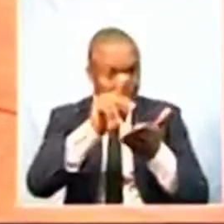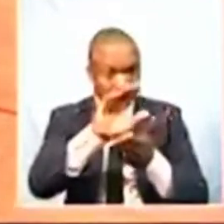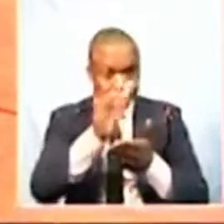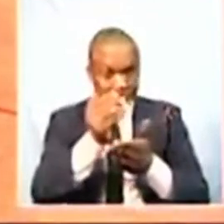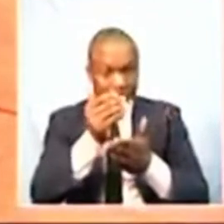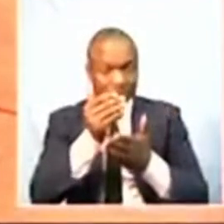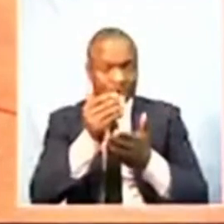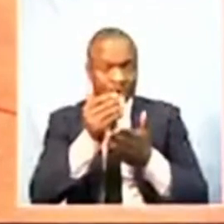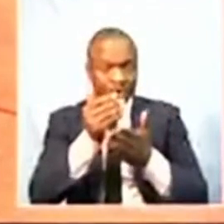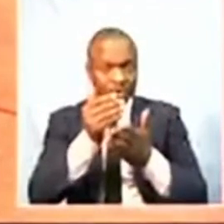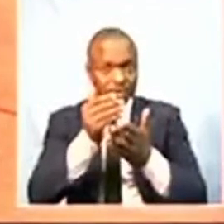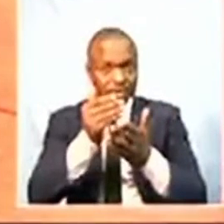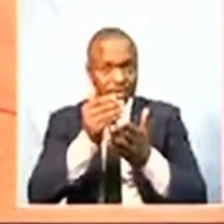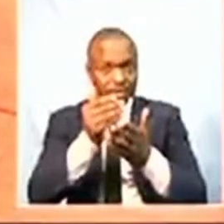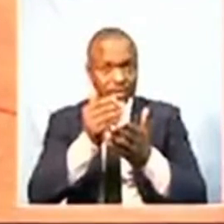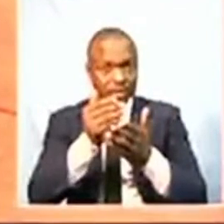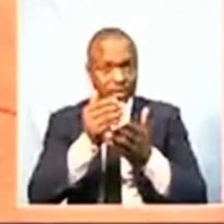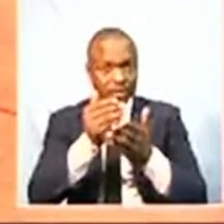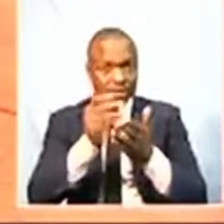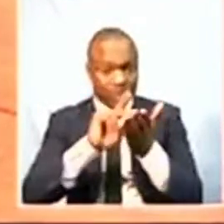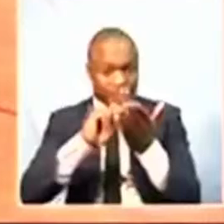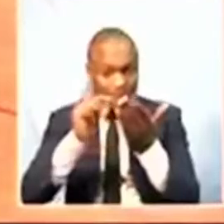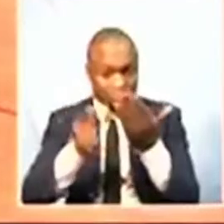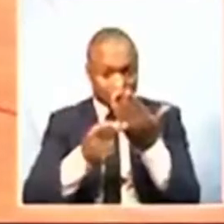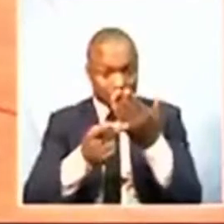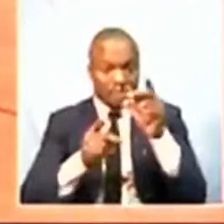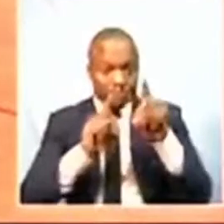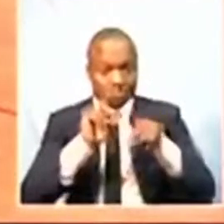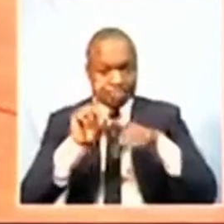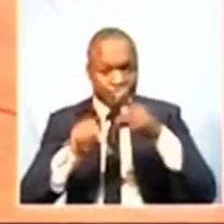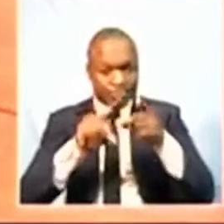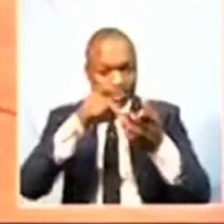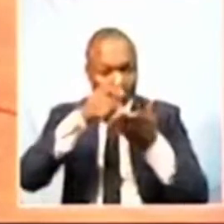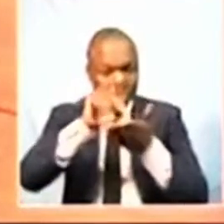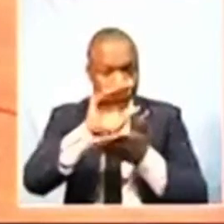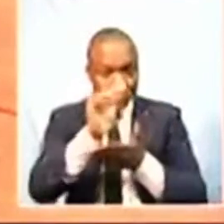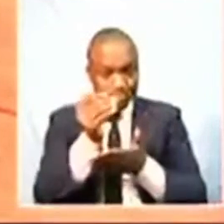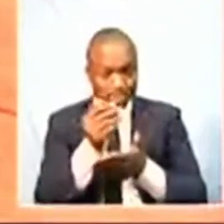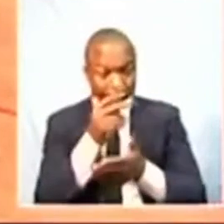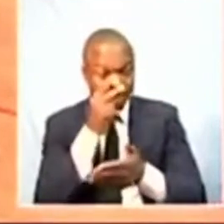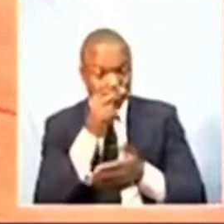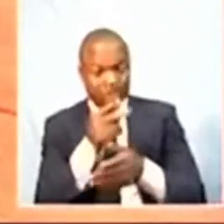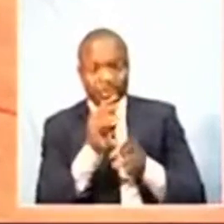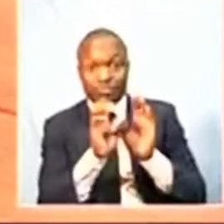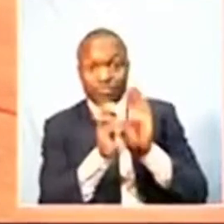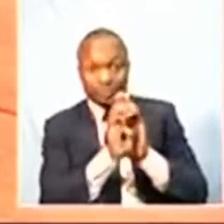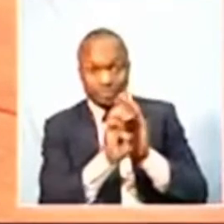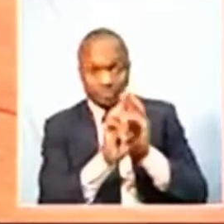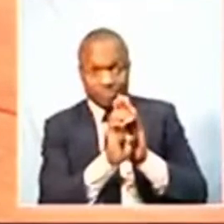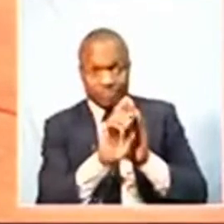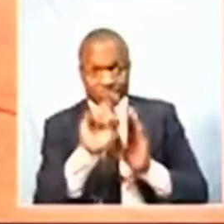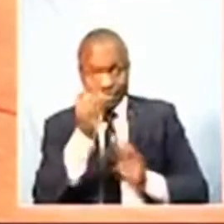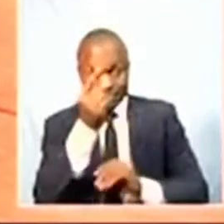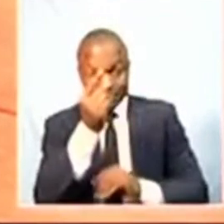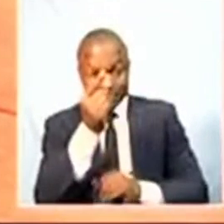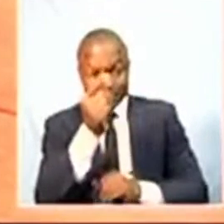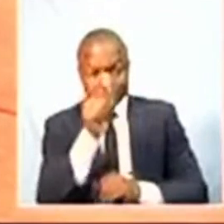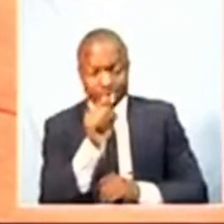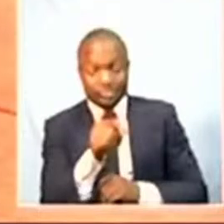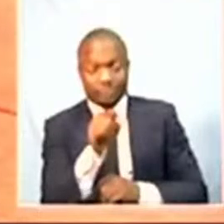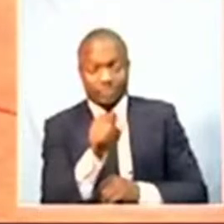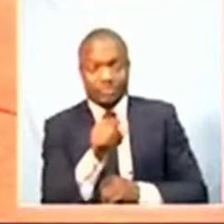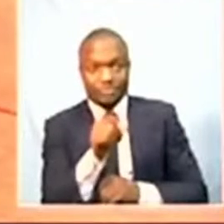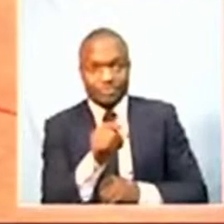Chair. For the beneficiaries that are paying, you could see, for example, the first one there,